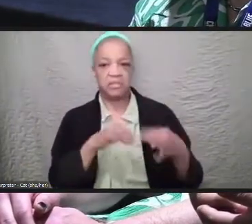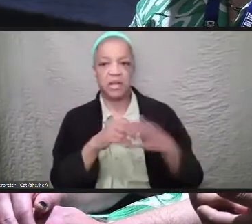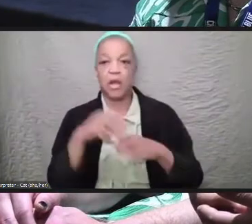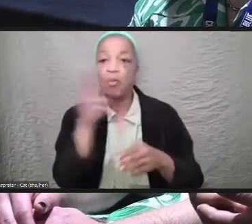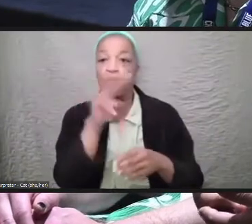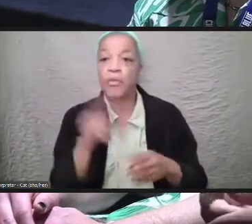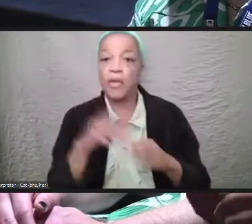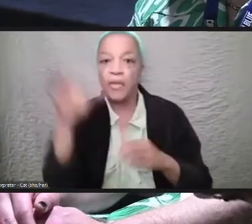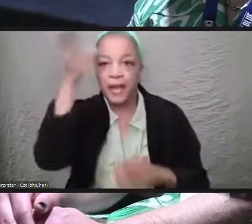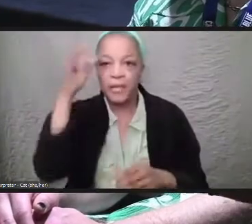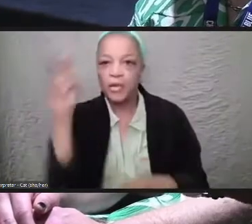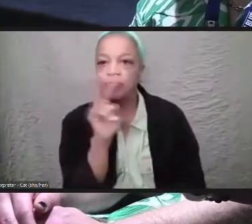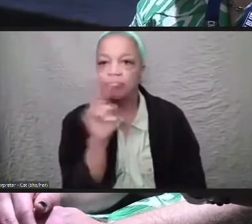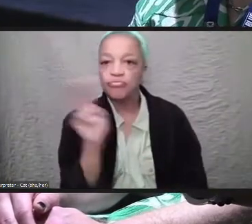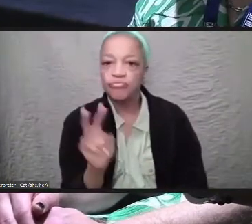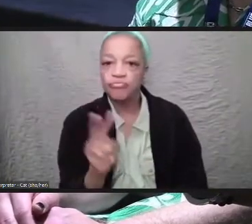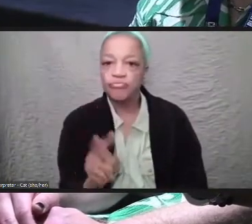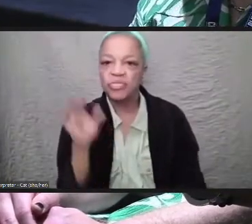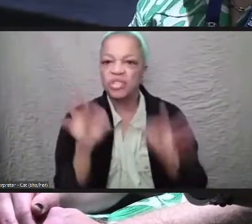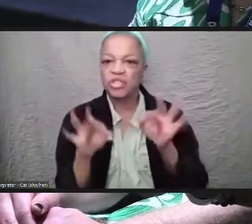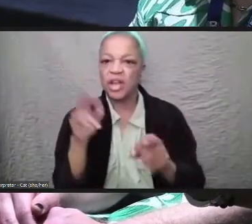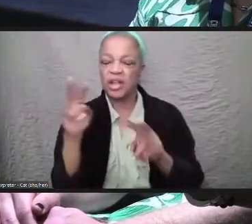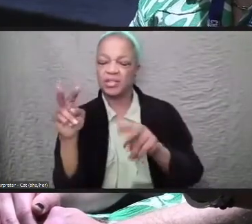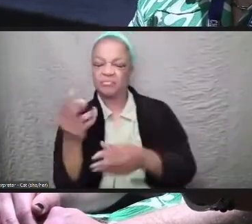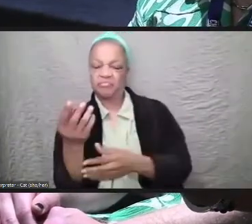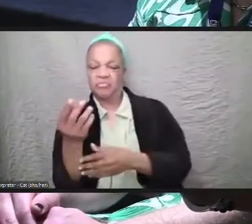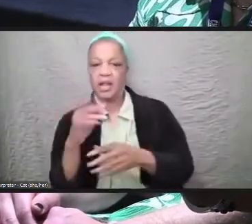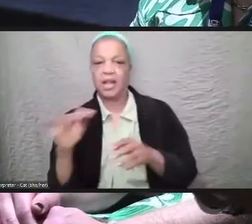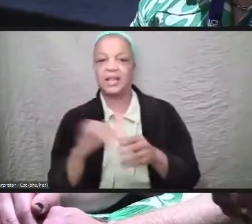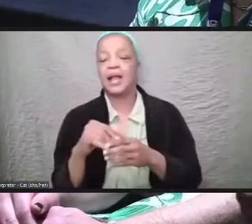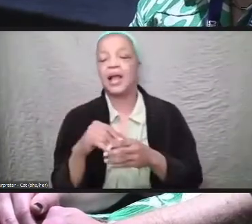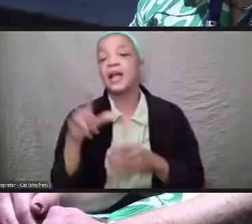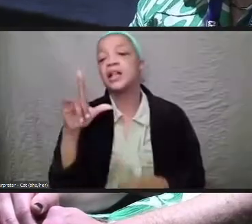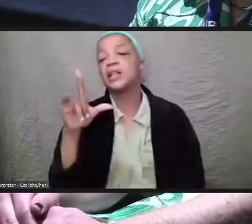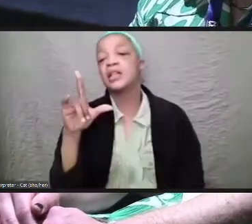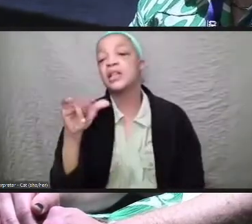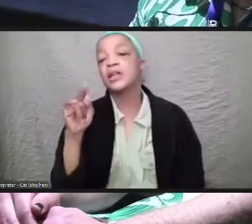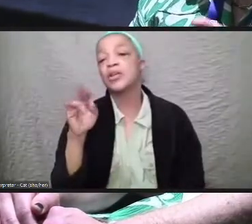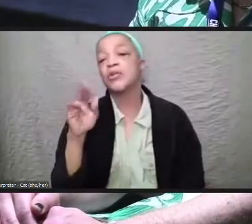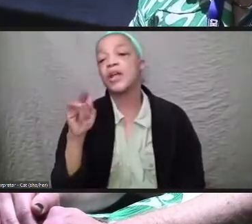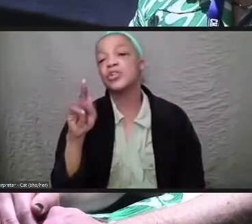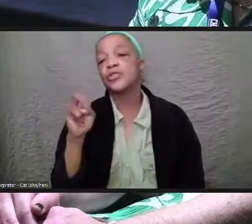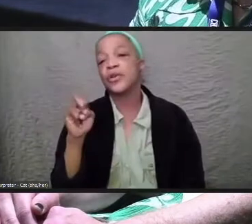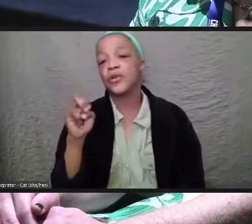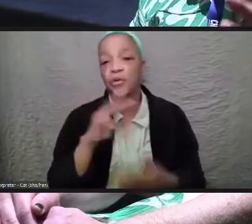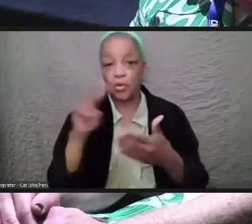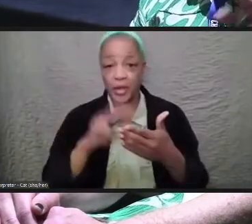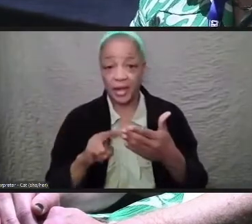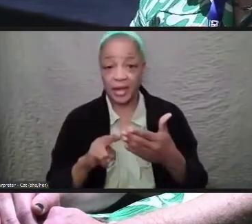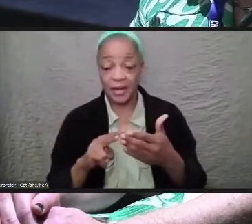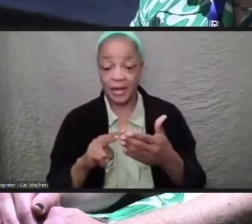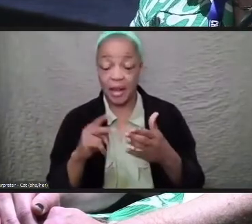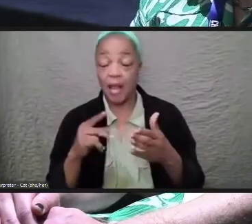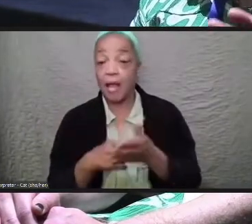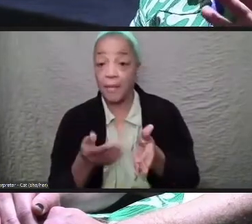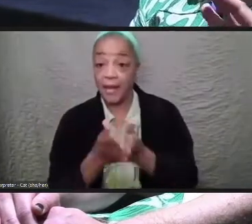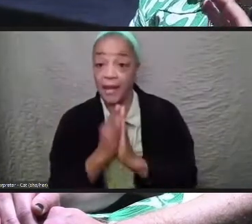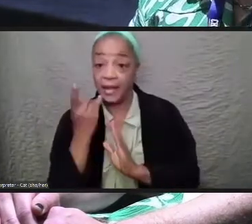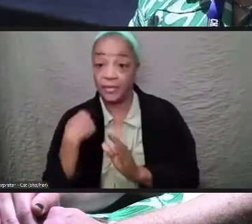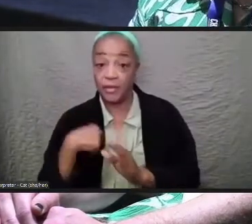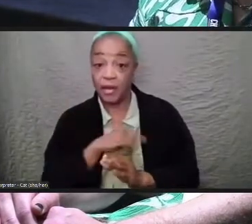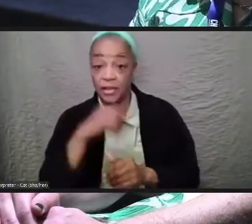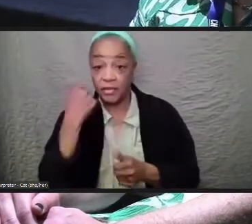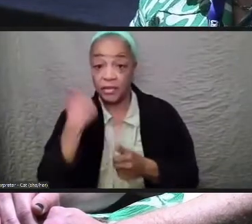here. And they read it as a piece of literature. What I'm calling for us to remember as